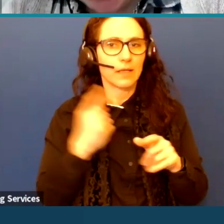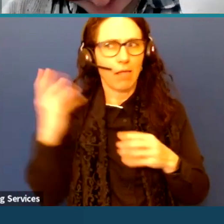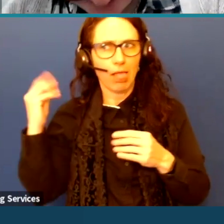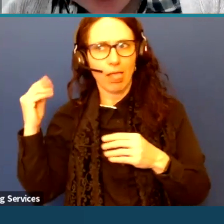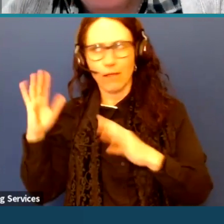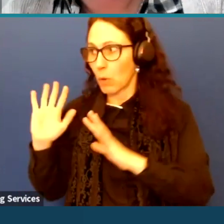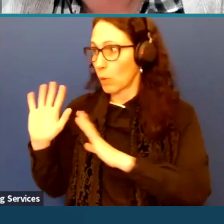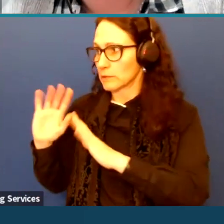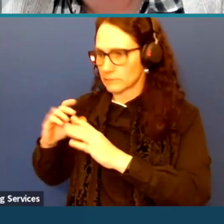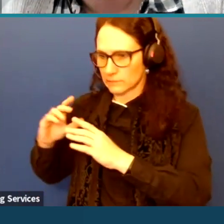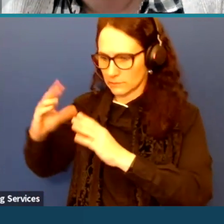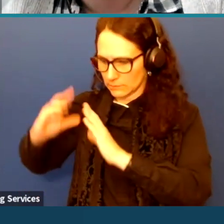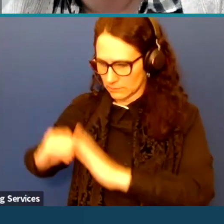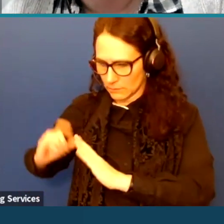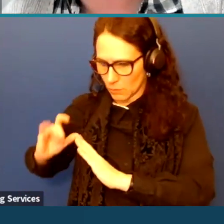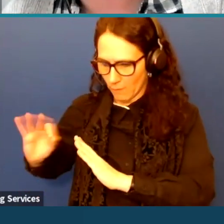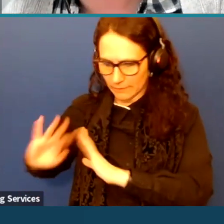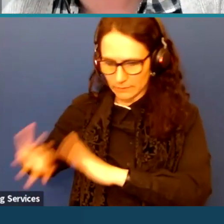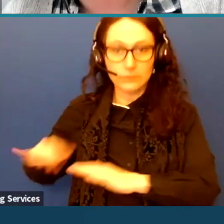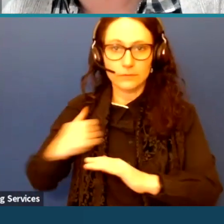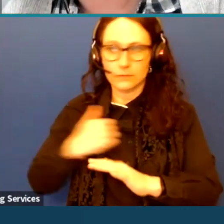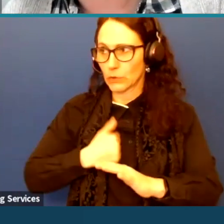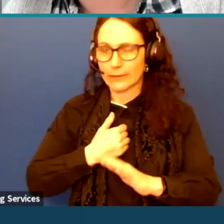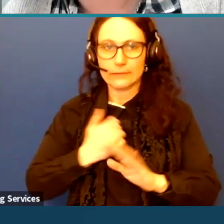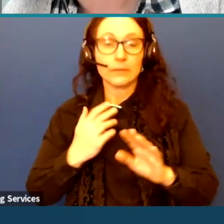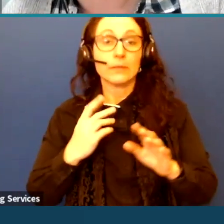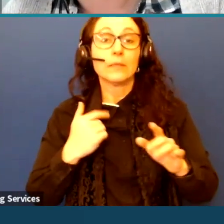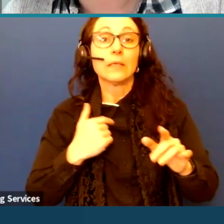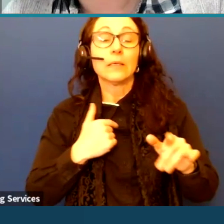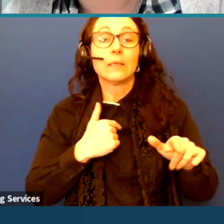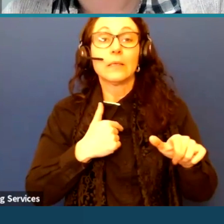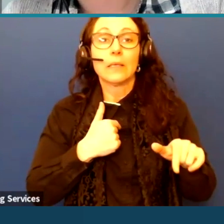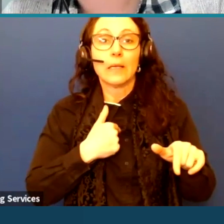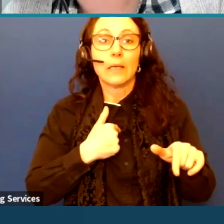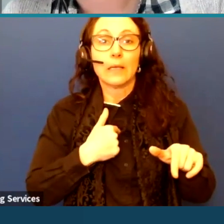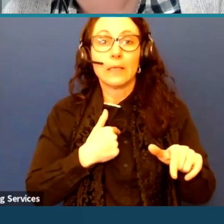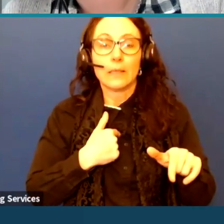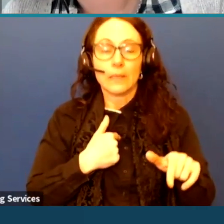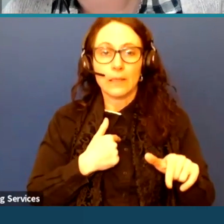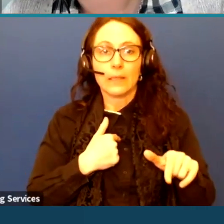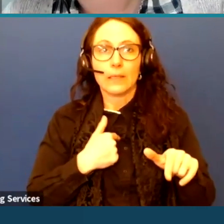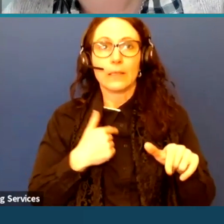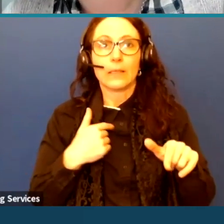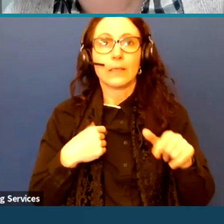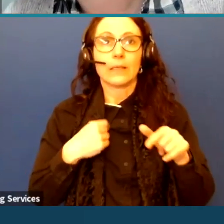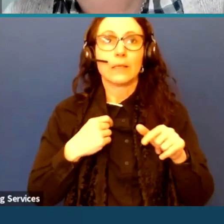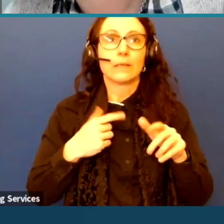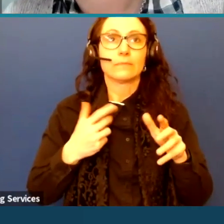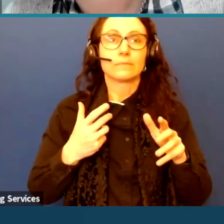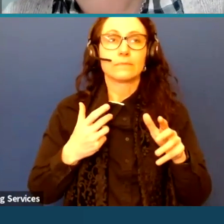I took on working with a service dog, working with a guide